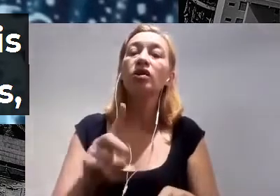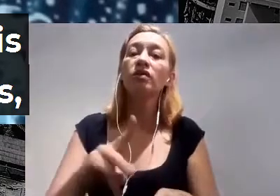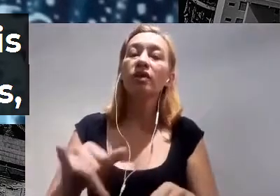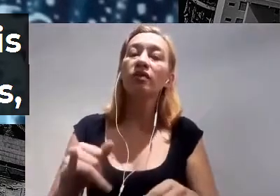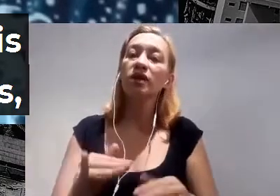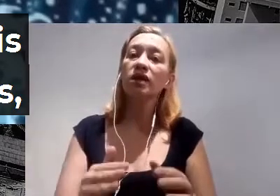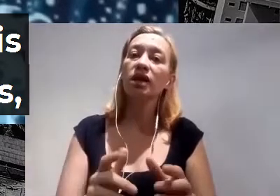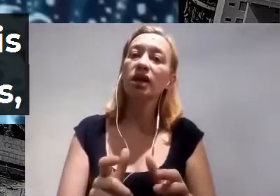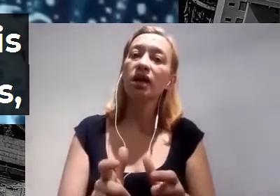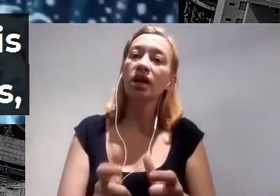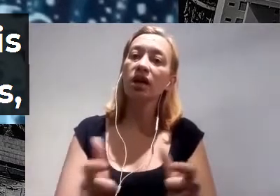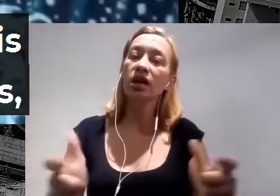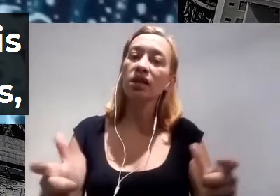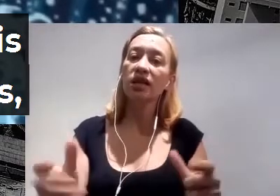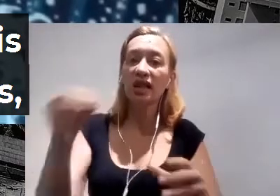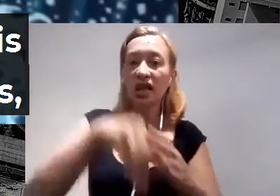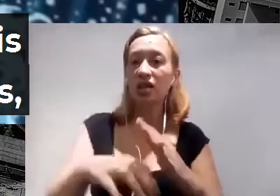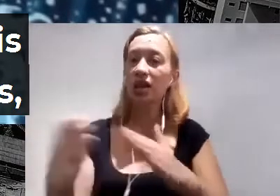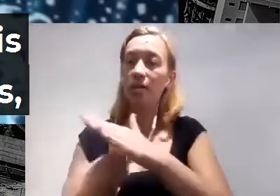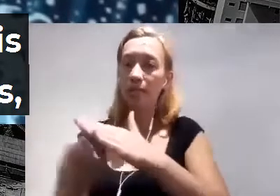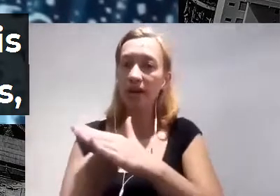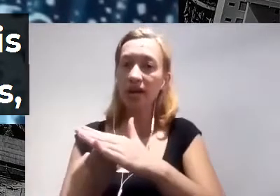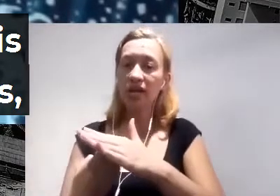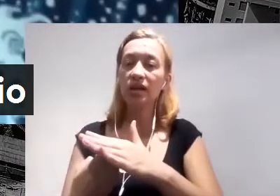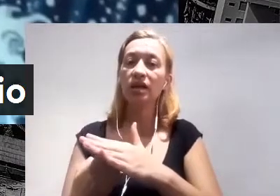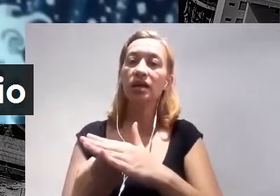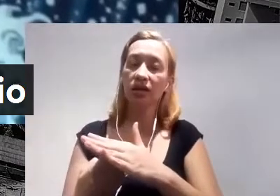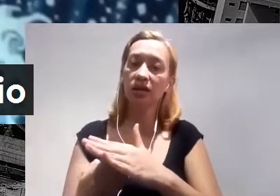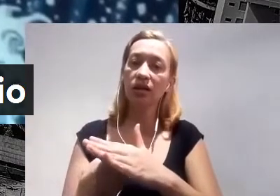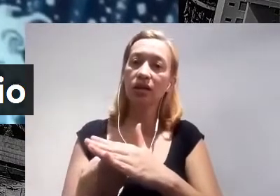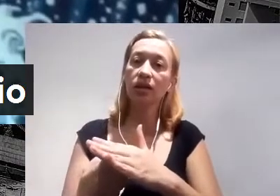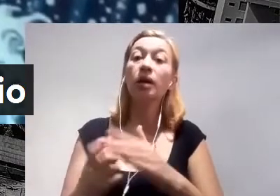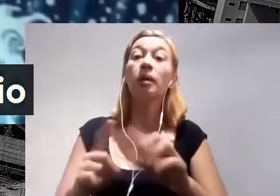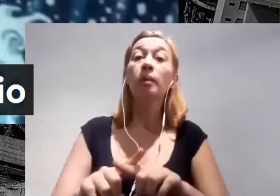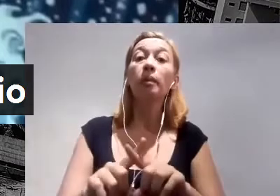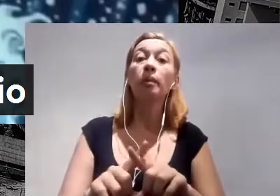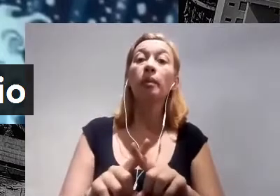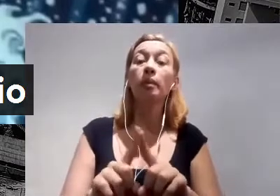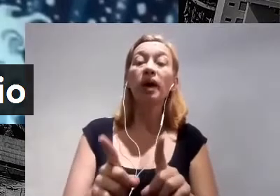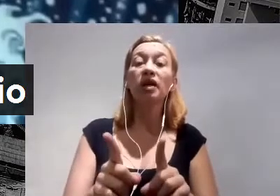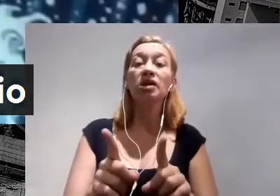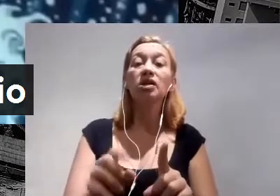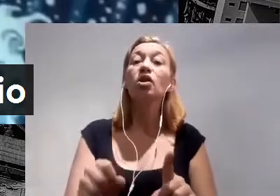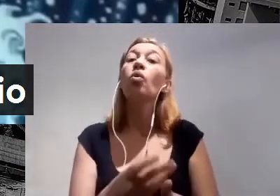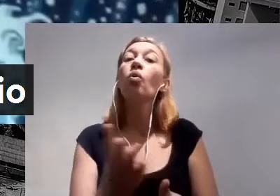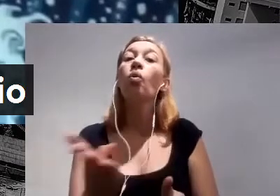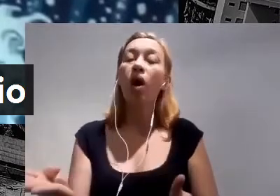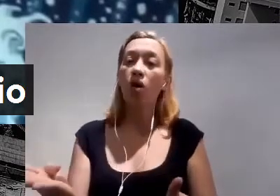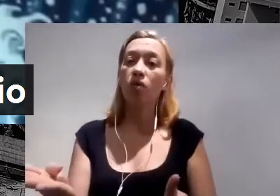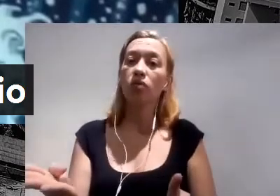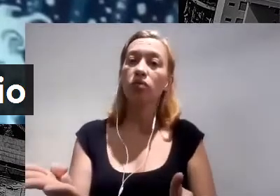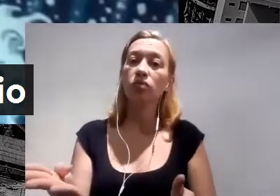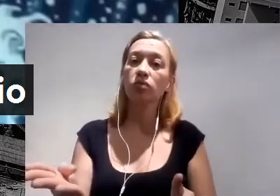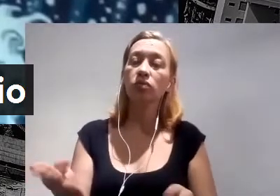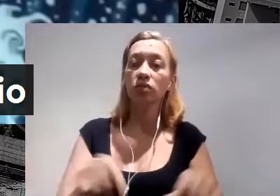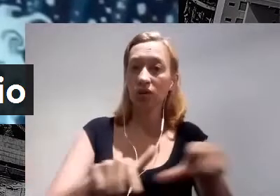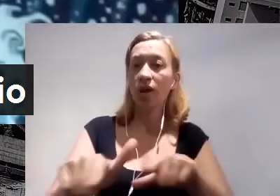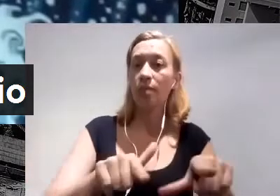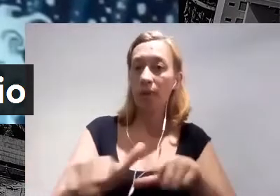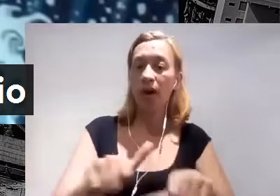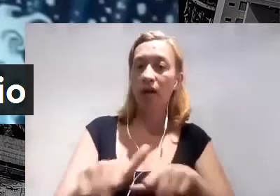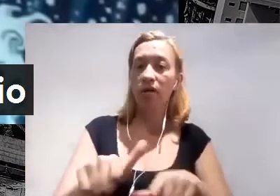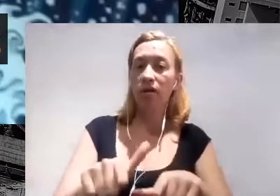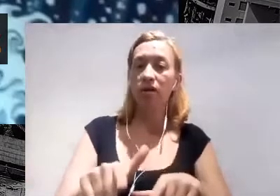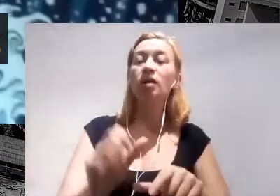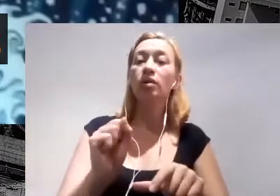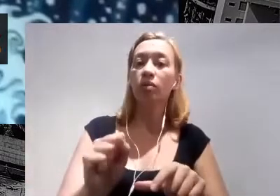quantify what those benefits are with those investments so that they can, the sustainability team can sell that within the other